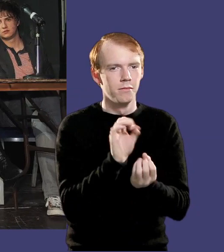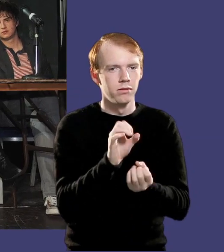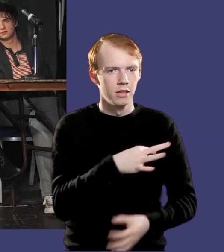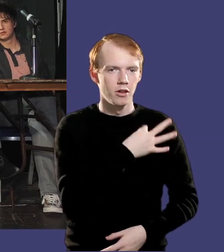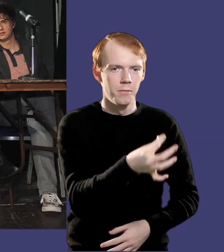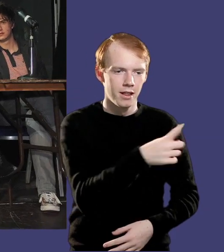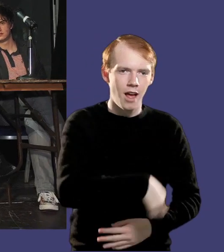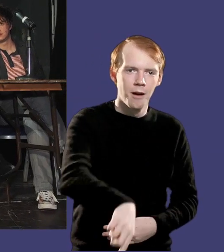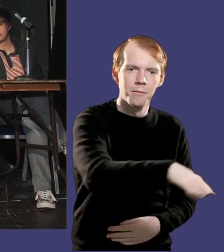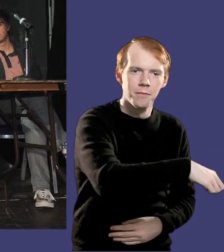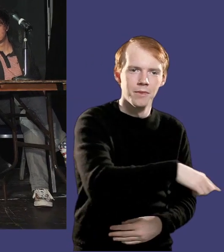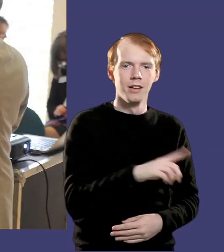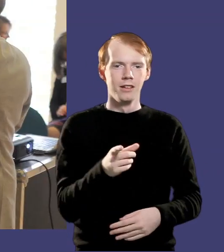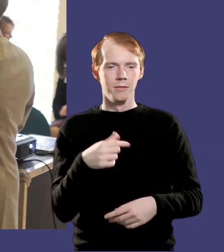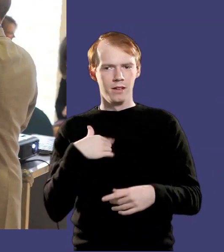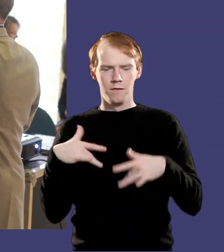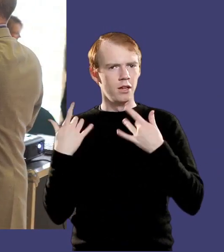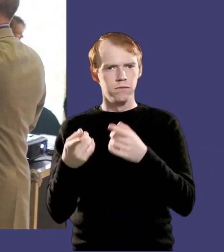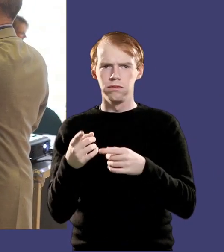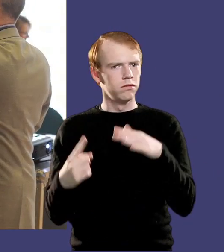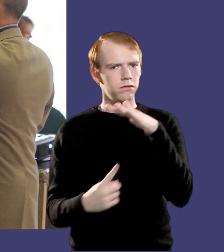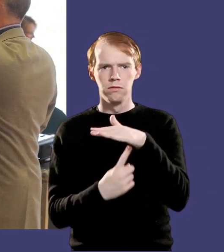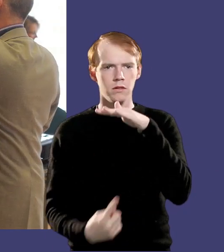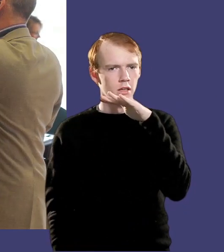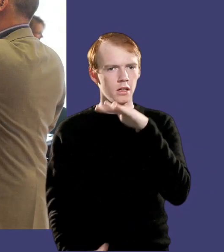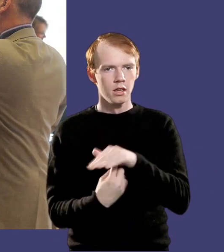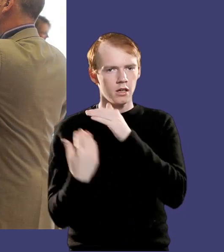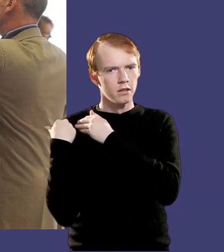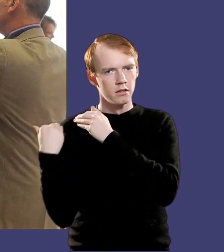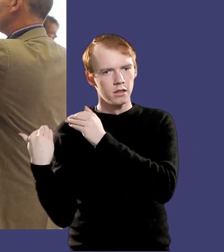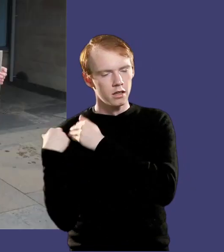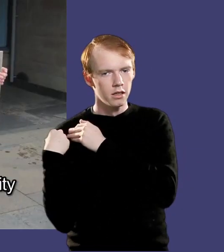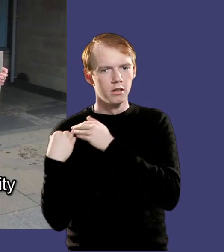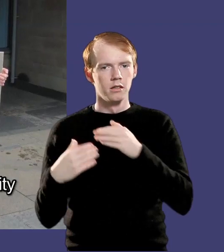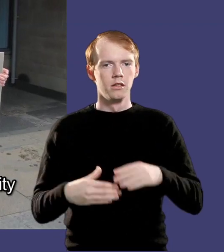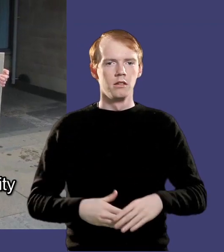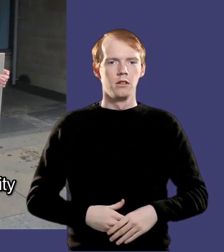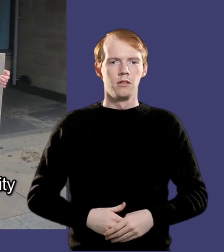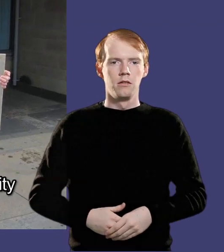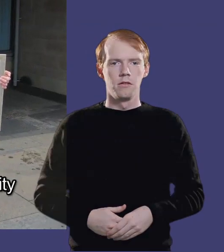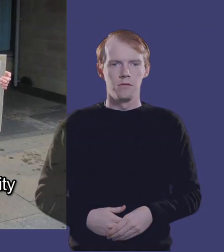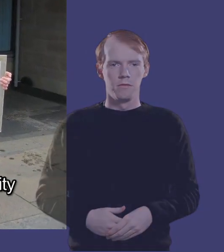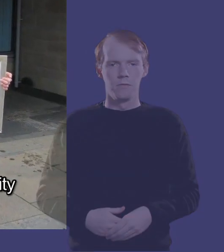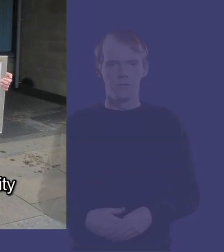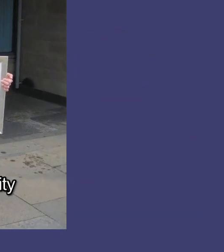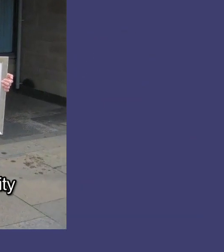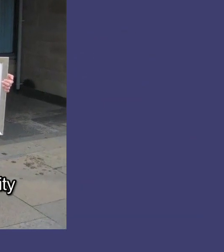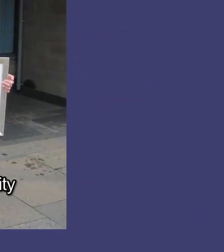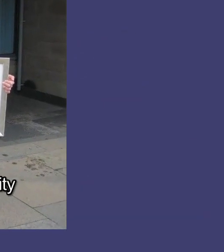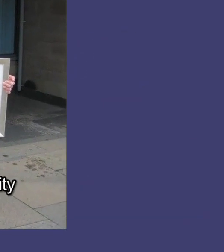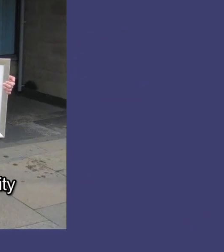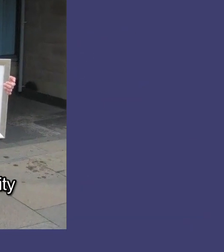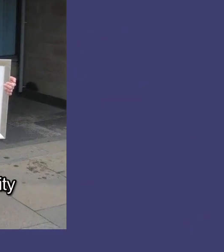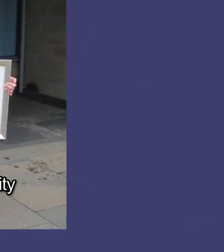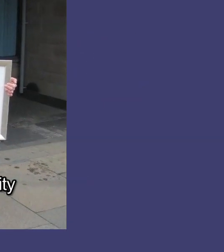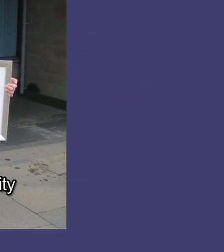and young people. They tell me how important it is that they feel that someone is speaking on their behalf, and I feel a great deal of